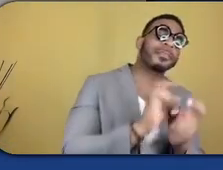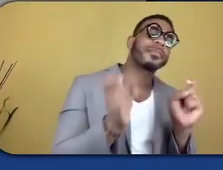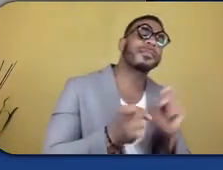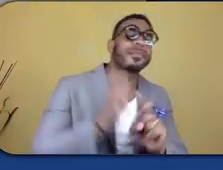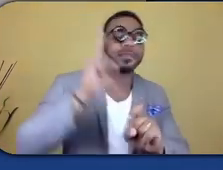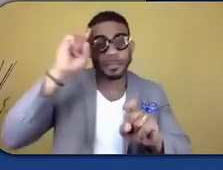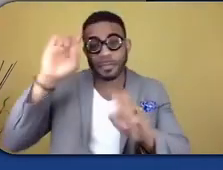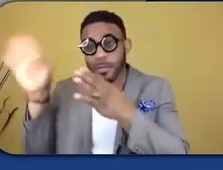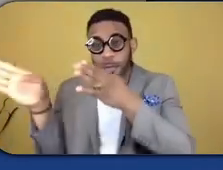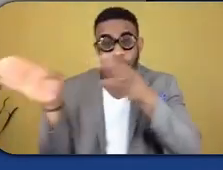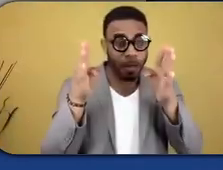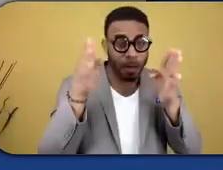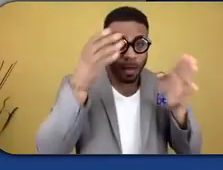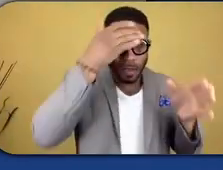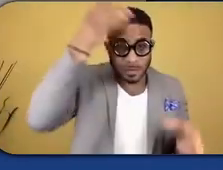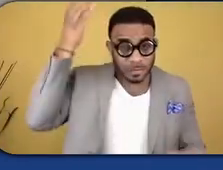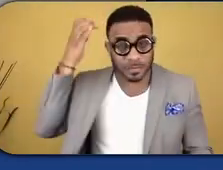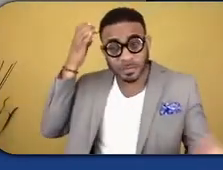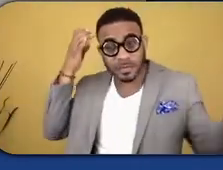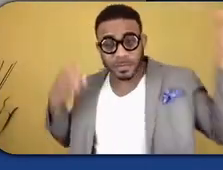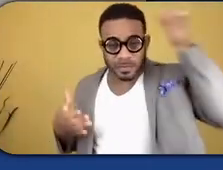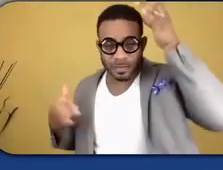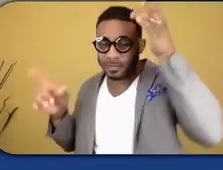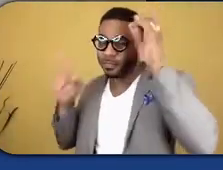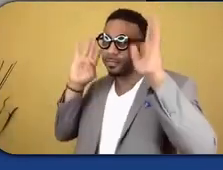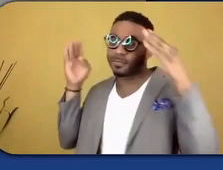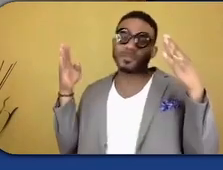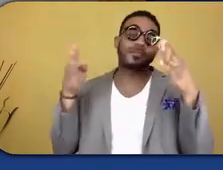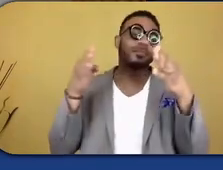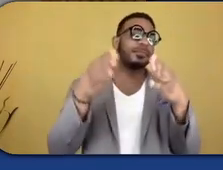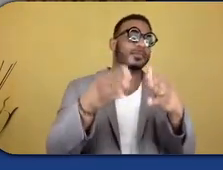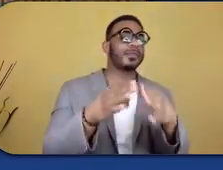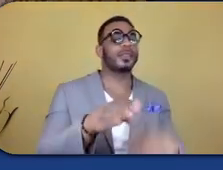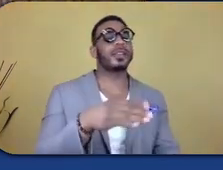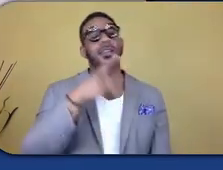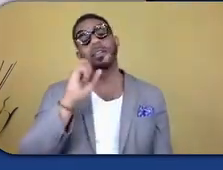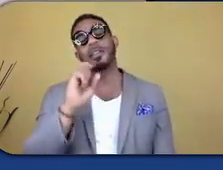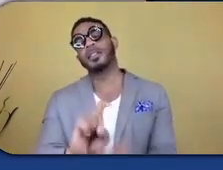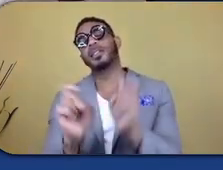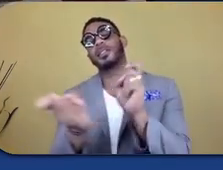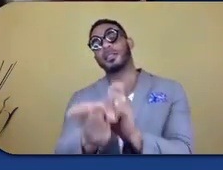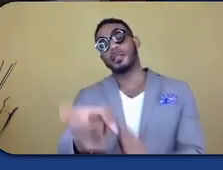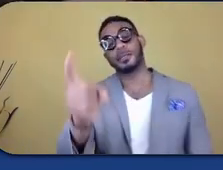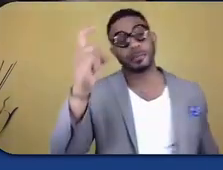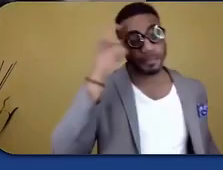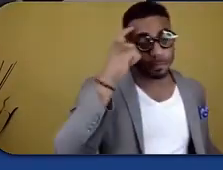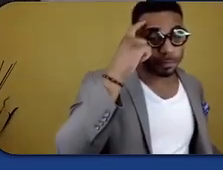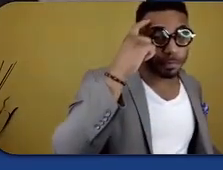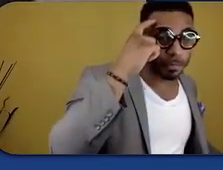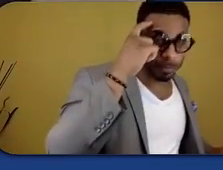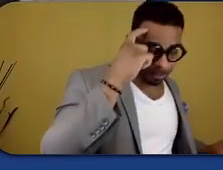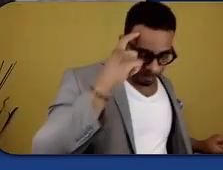mind, change your mind, change your mind. You better change your mind, change your